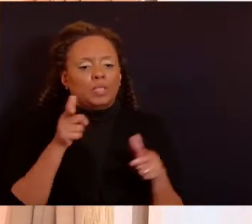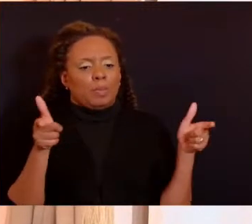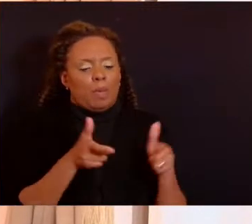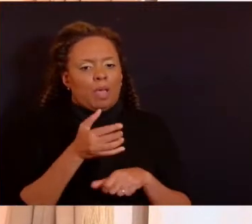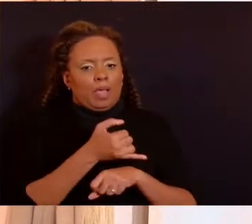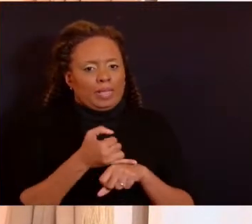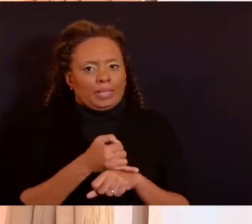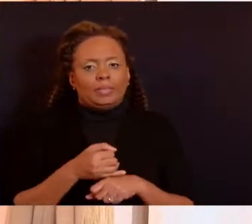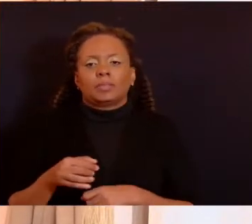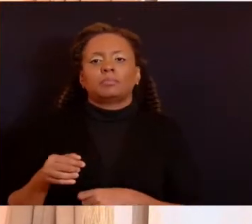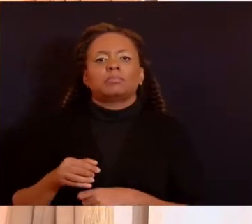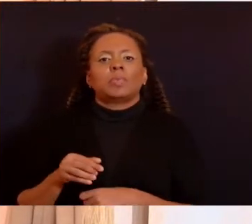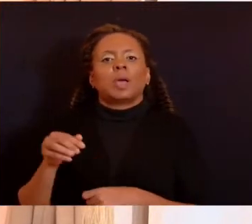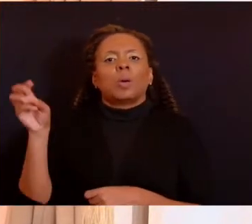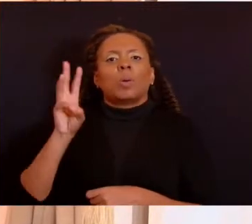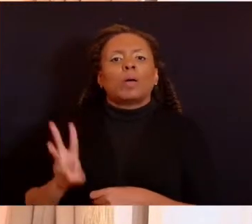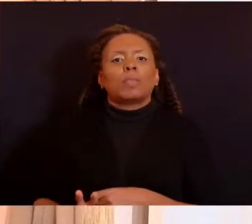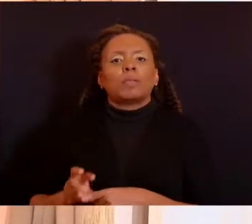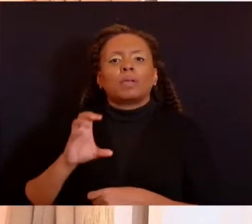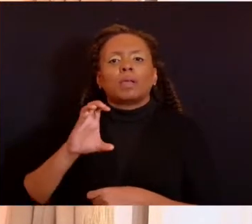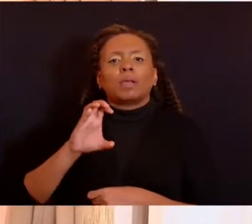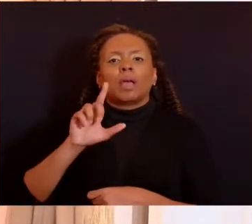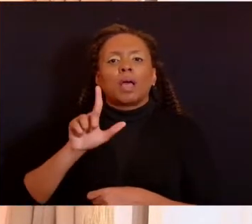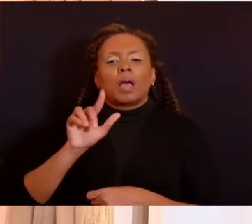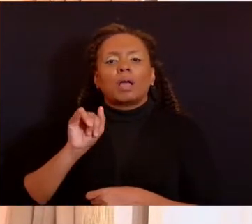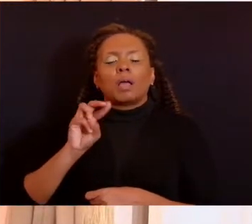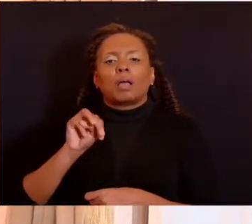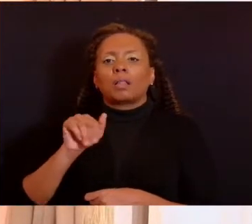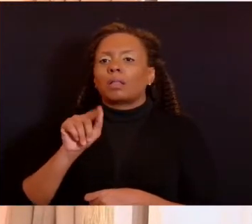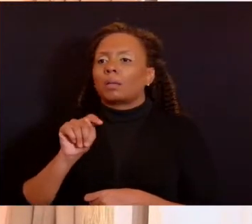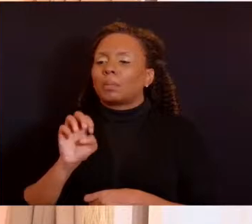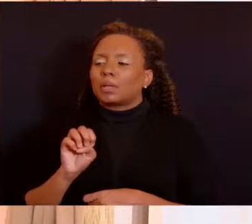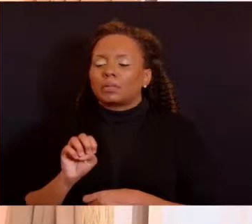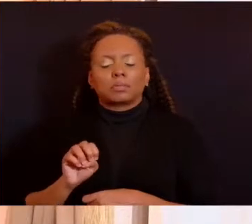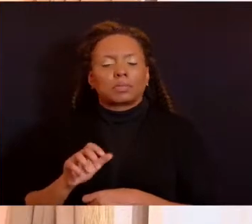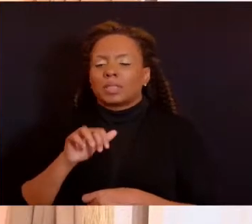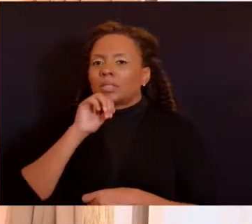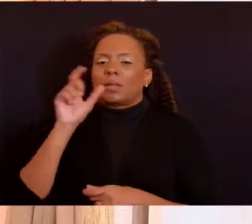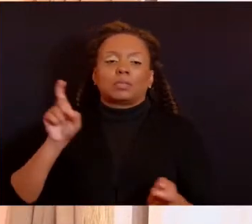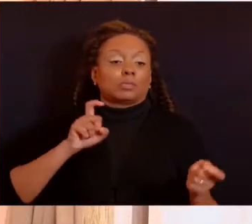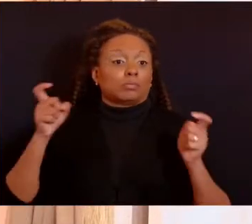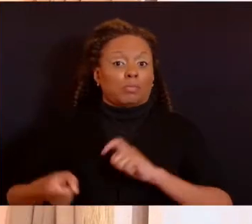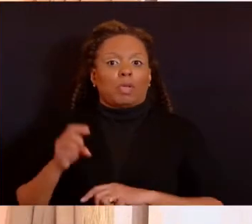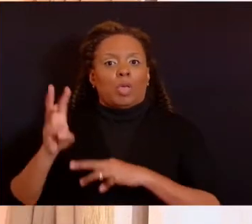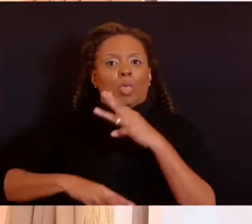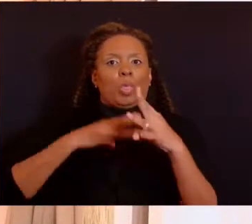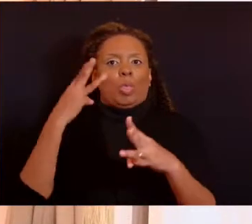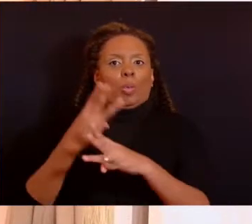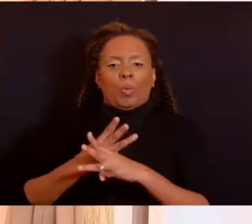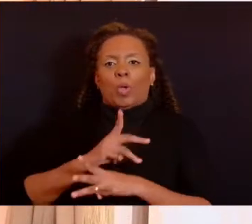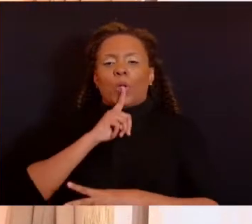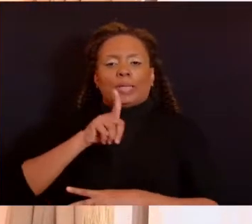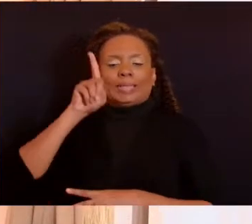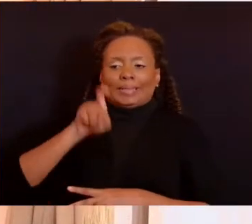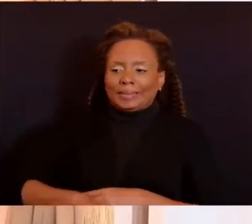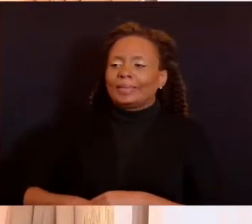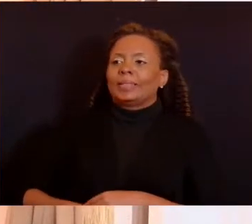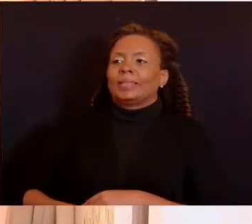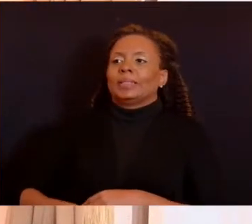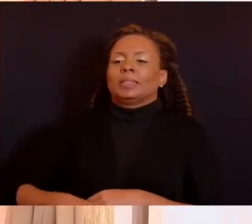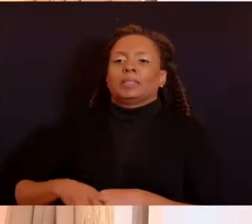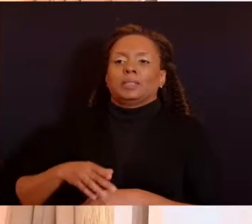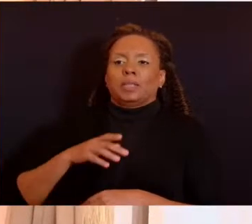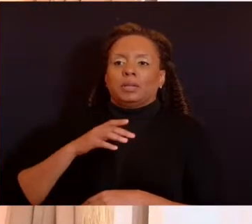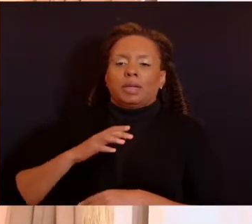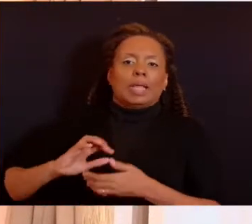better. It's going to make it more difficult until the world resolves to try to halt the damage and, if possible,